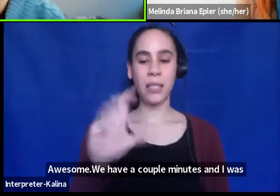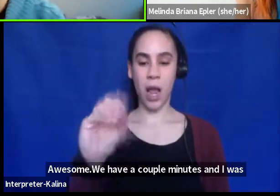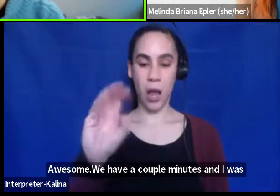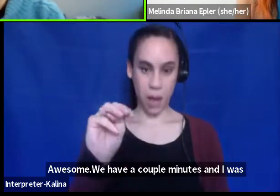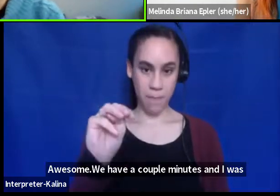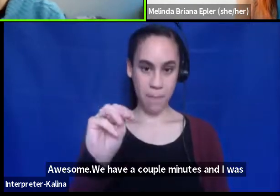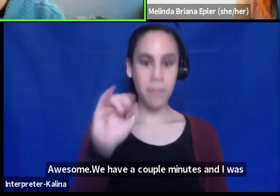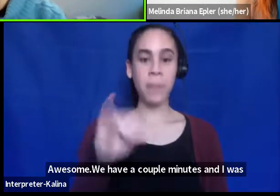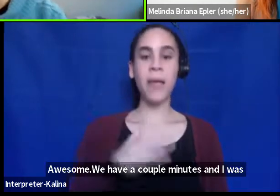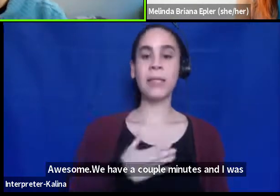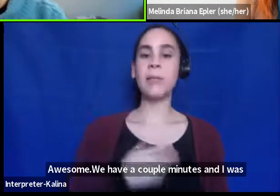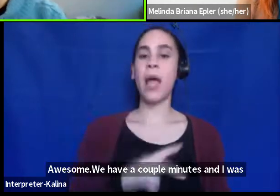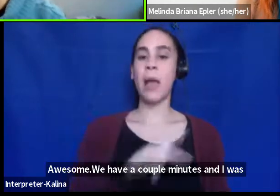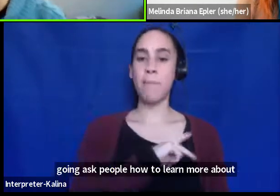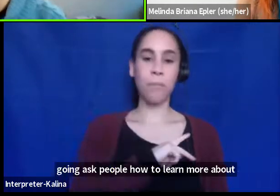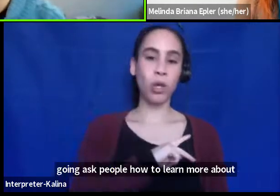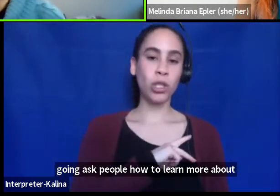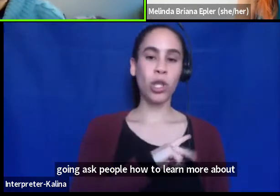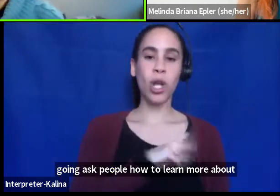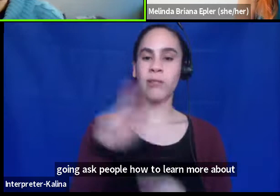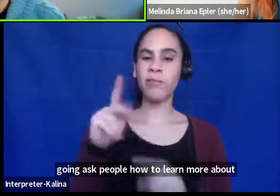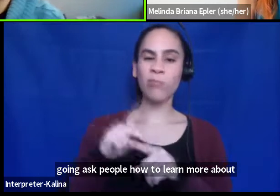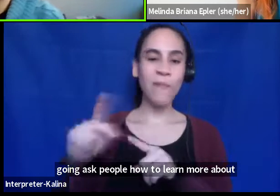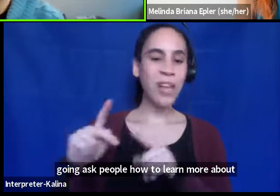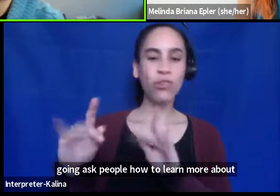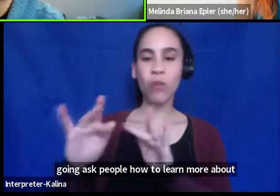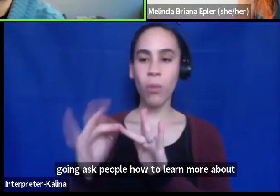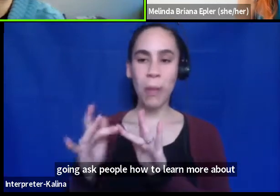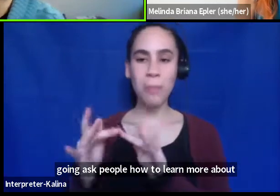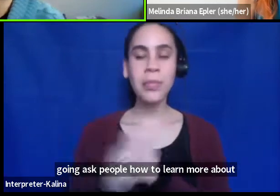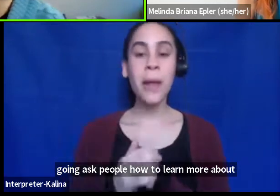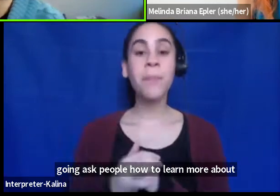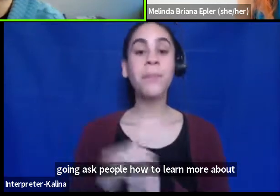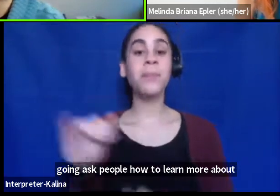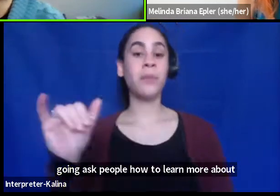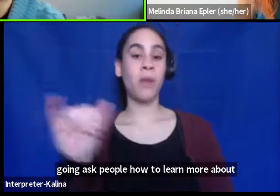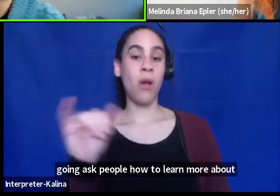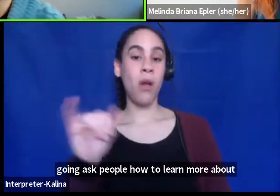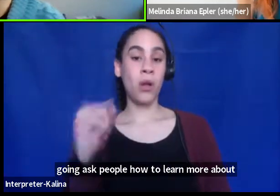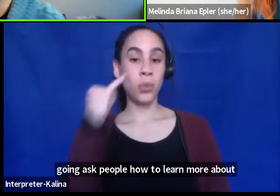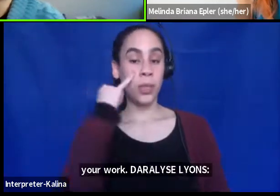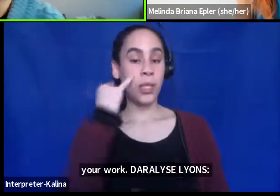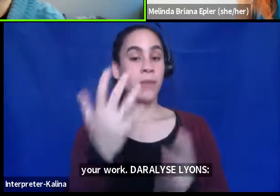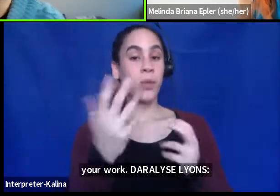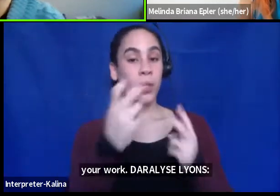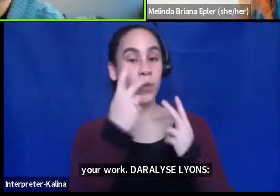daralyselyons.com is my personal sort of professional website. And then also, if you want to go to